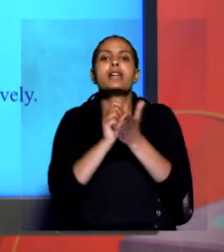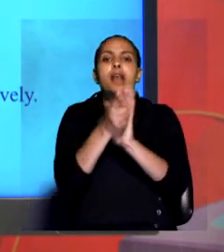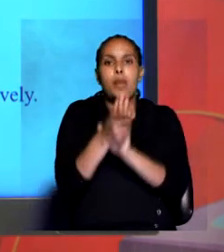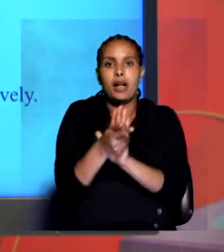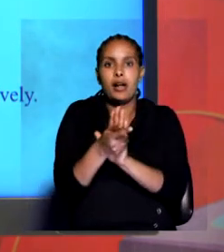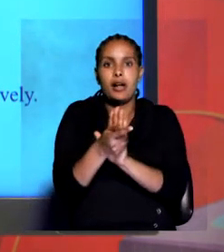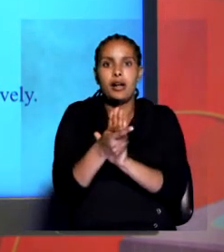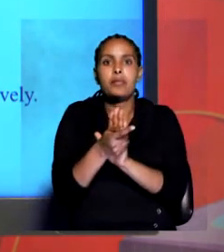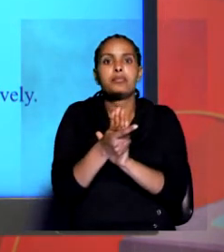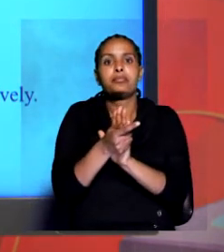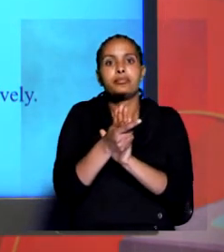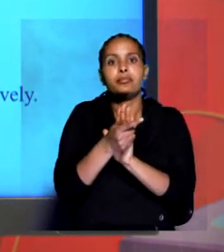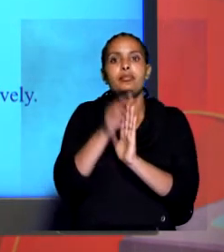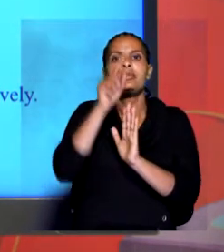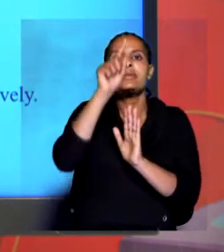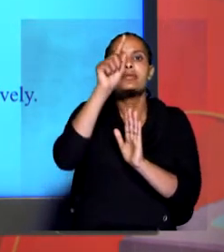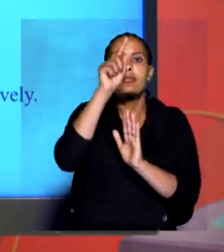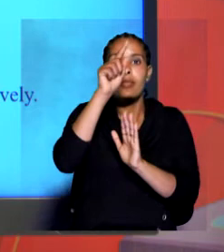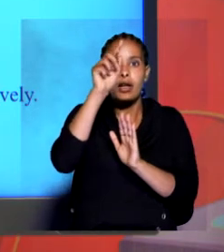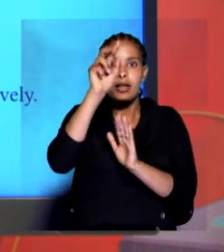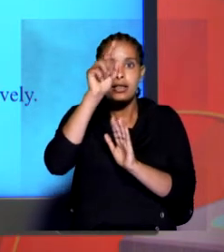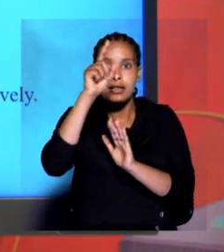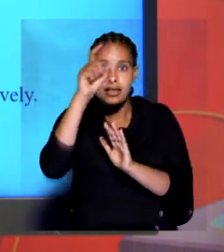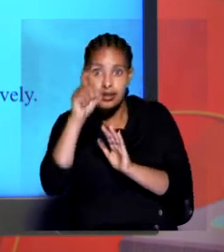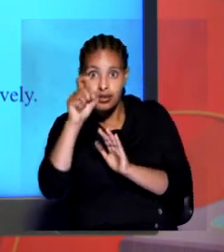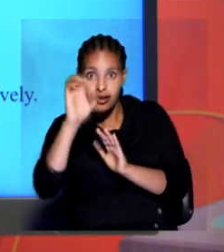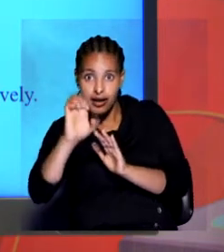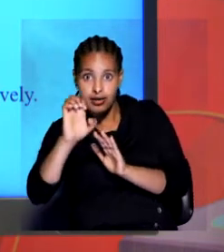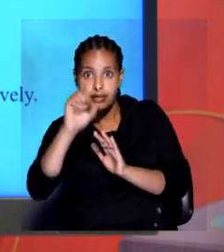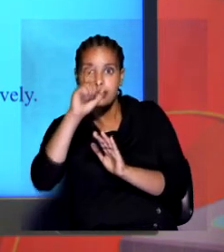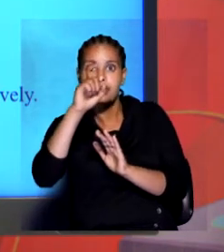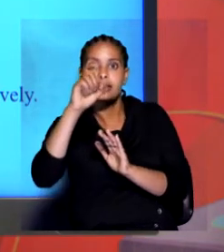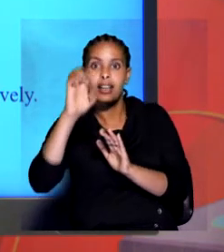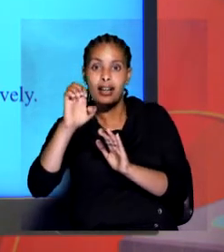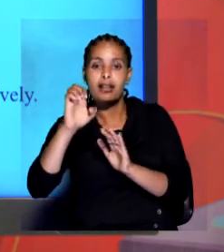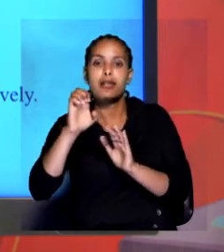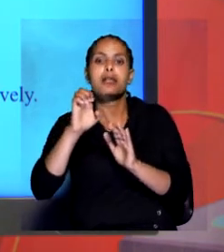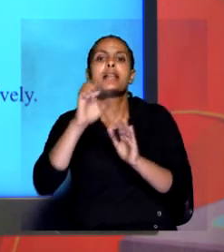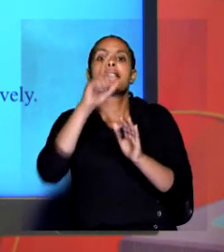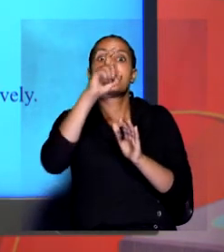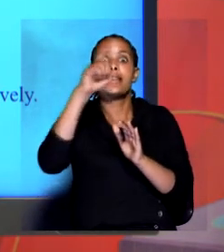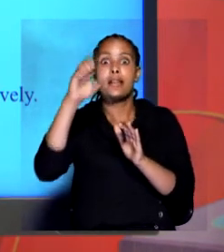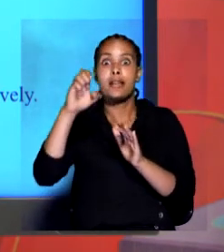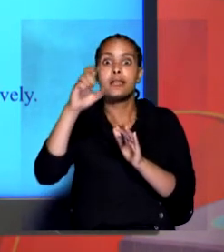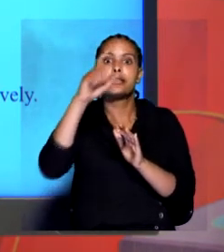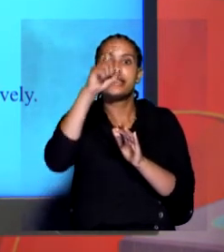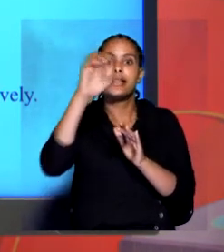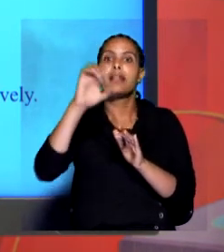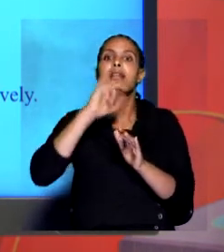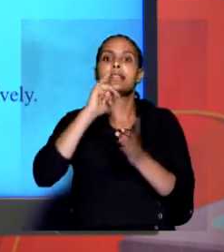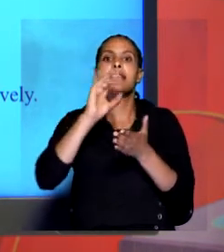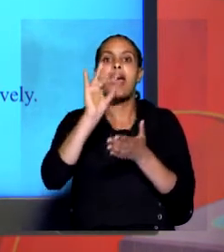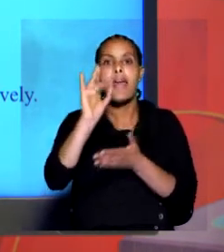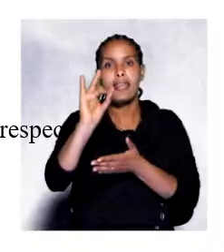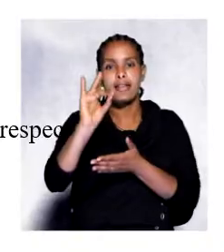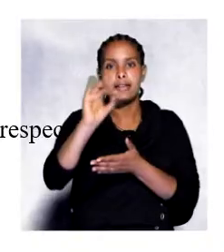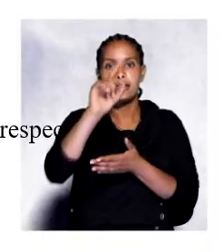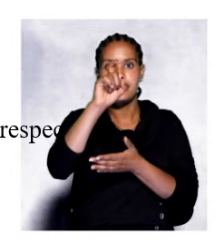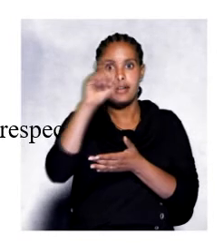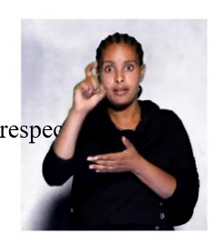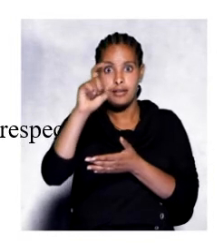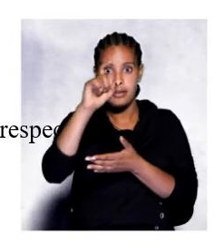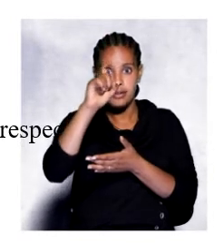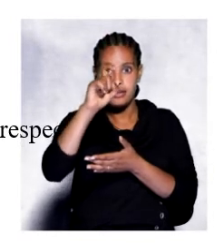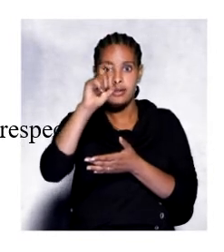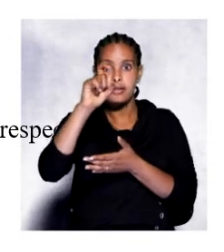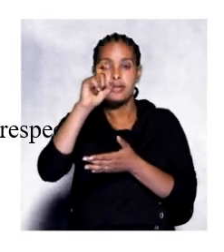example, xenon tetrafluoride. The valence electron of xenon is 8. 8.